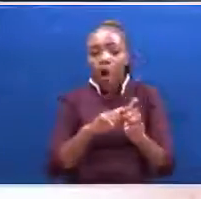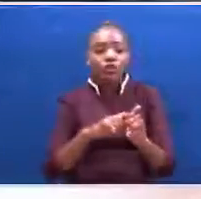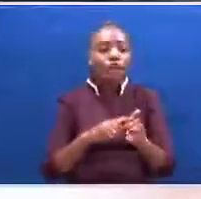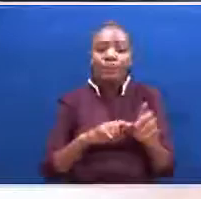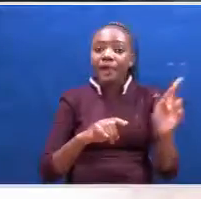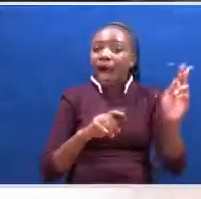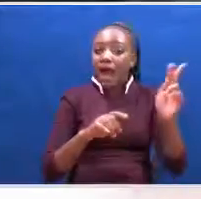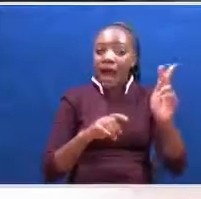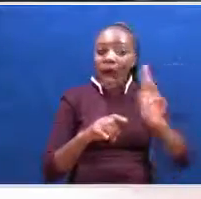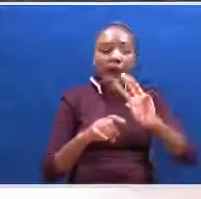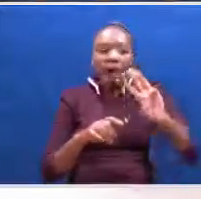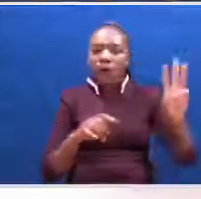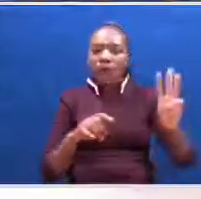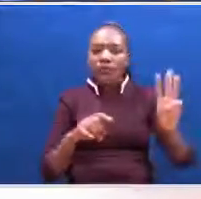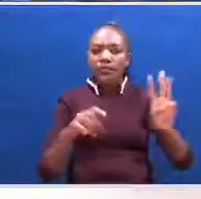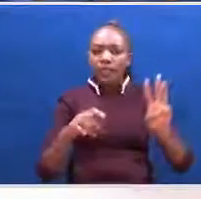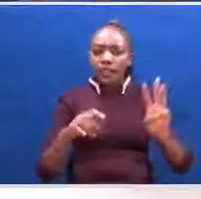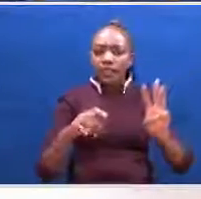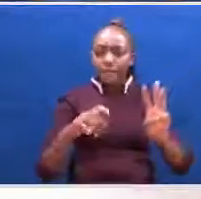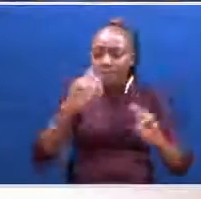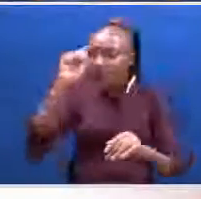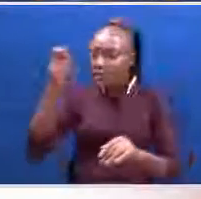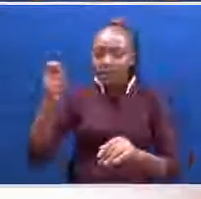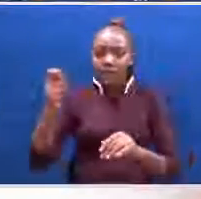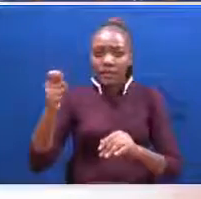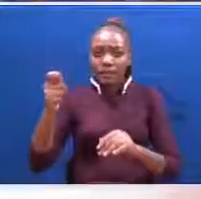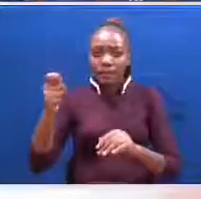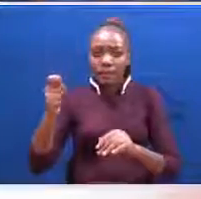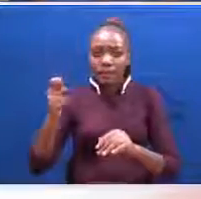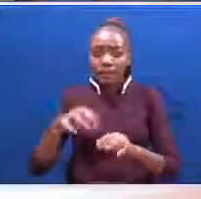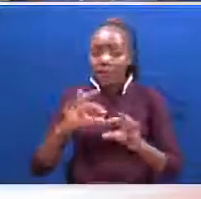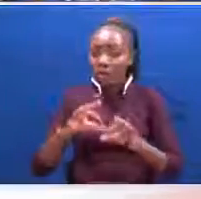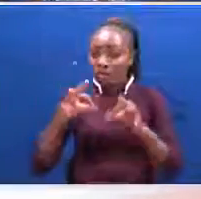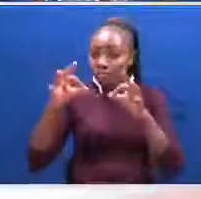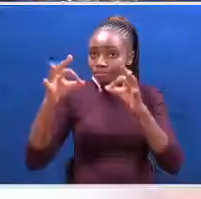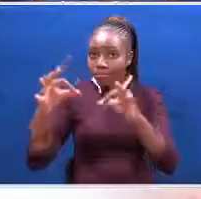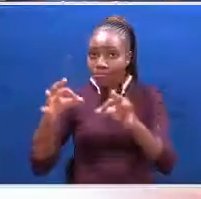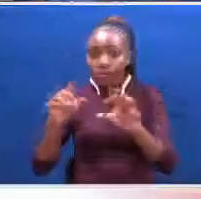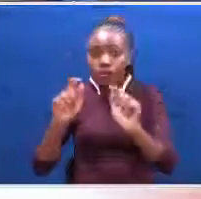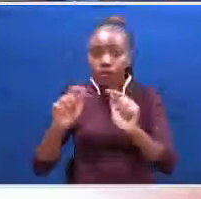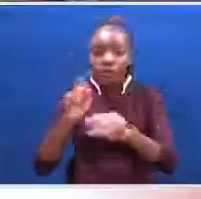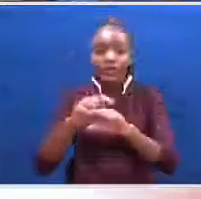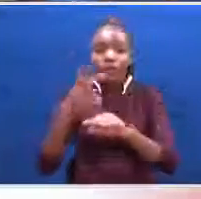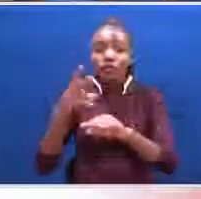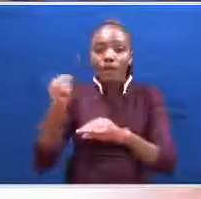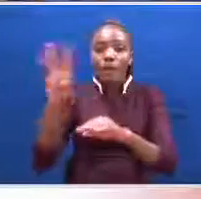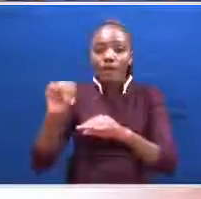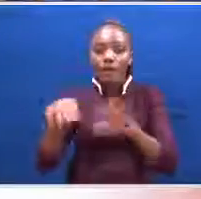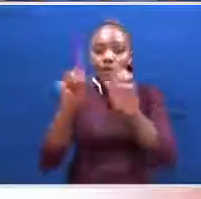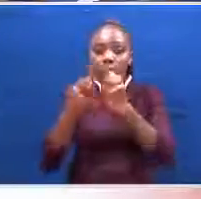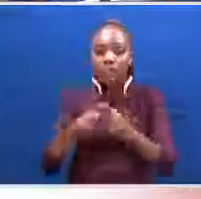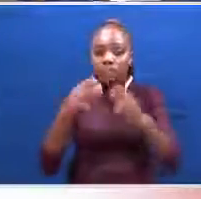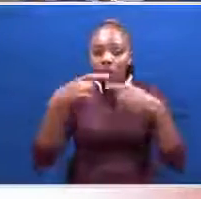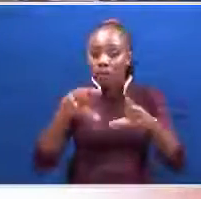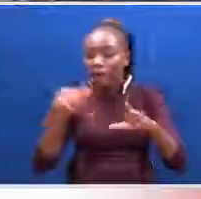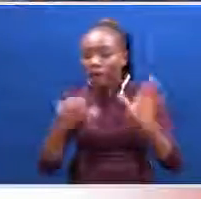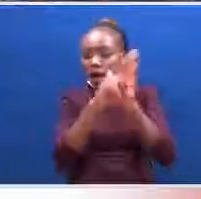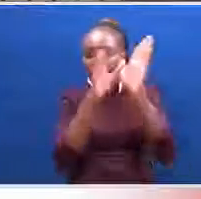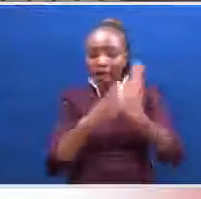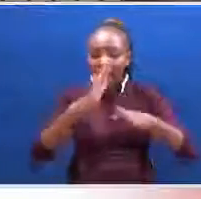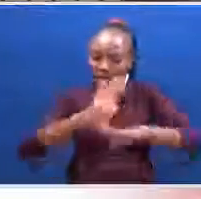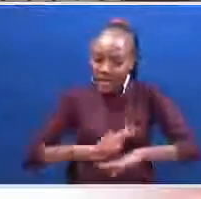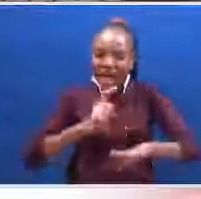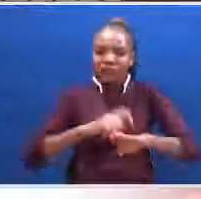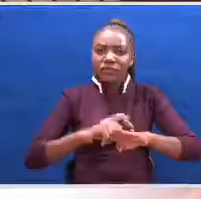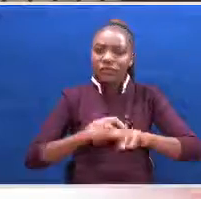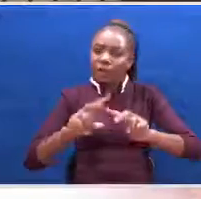Magistrate Diana Kavetsa adjourned the hearing to 9th February at 2 p.m. in a bid to give the defense lawyers ample time